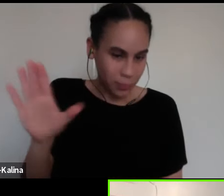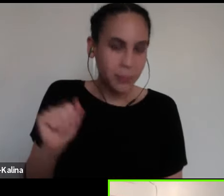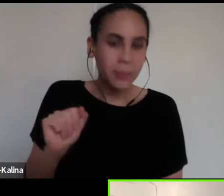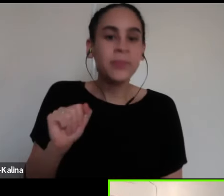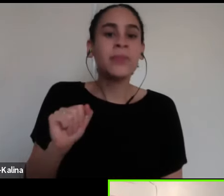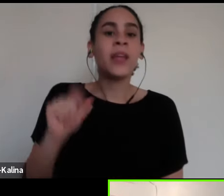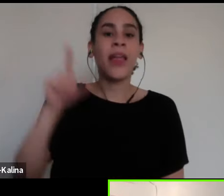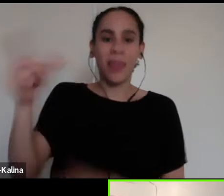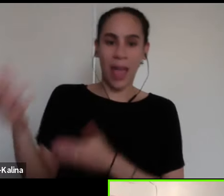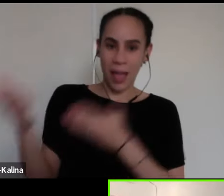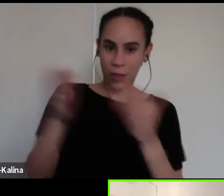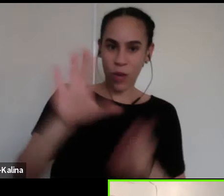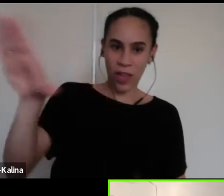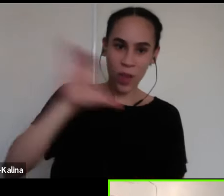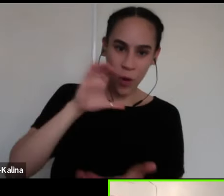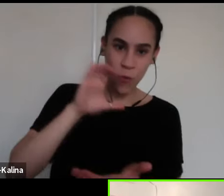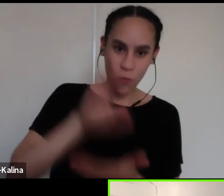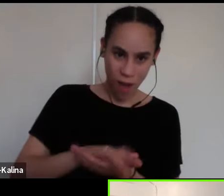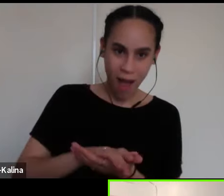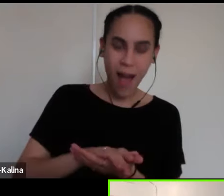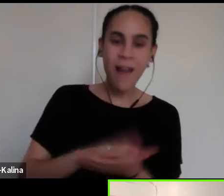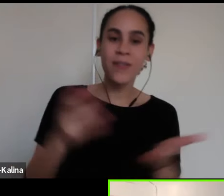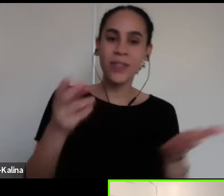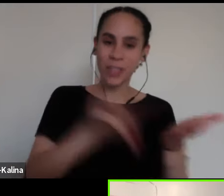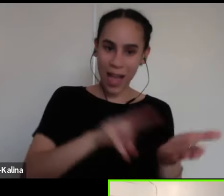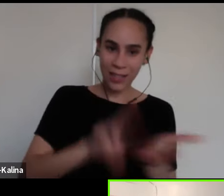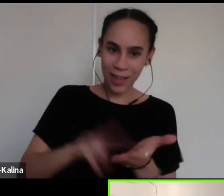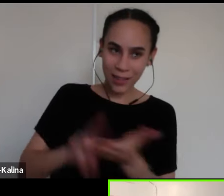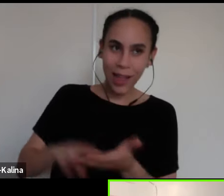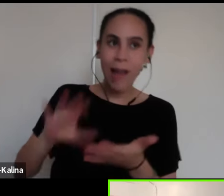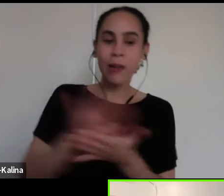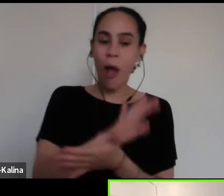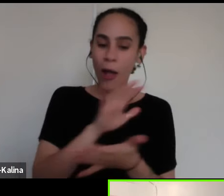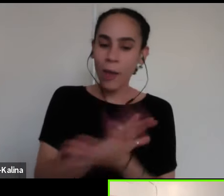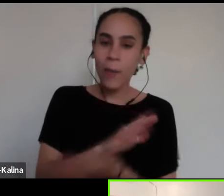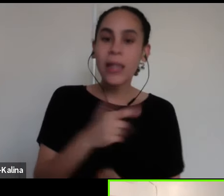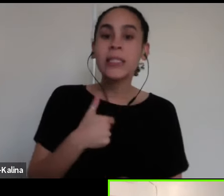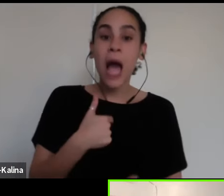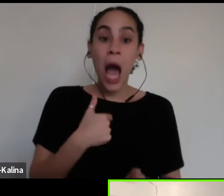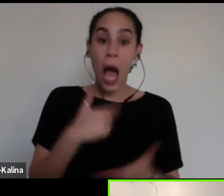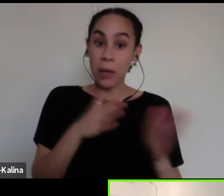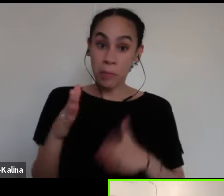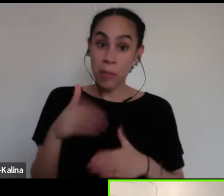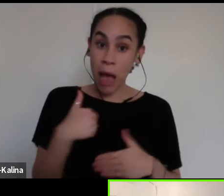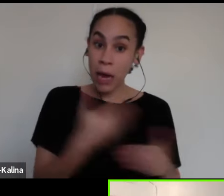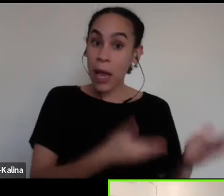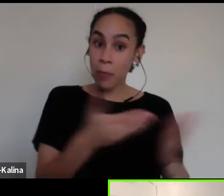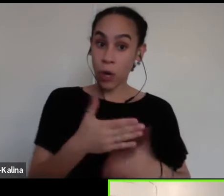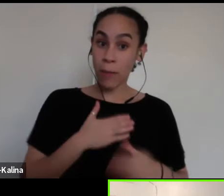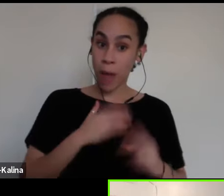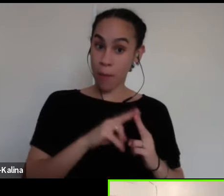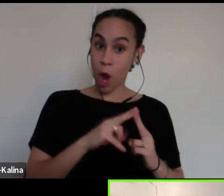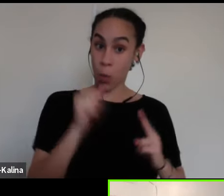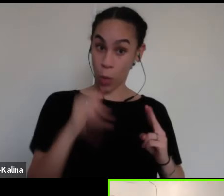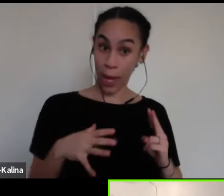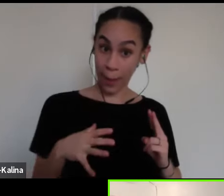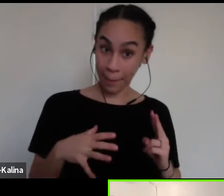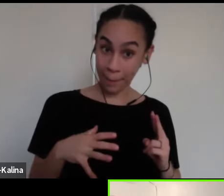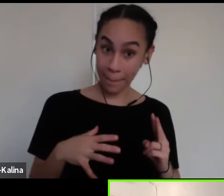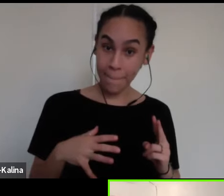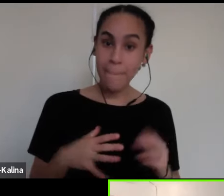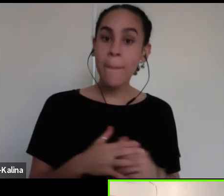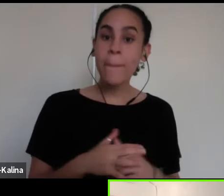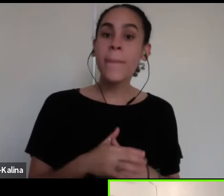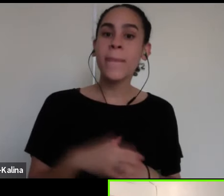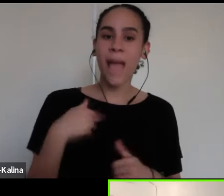their wives to come and sign these documents, and I was going to bring my partner, a woman. And I remember